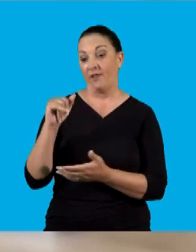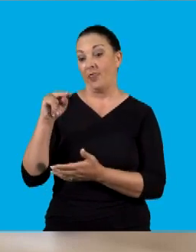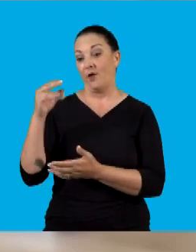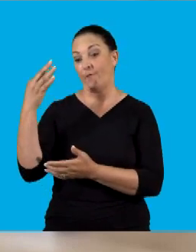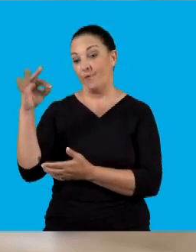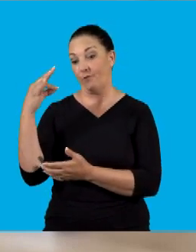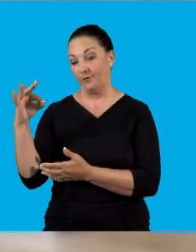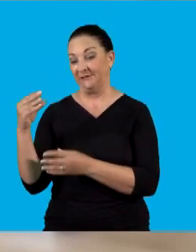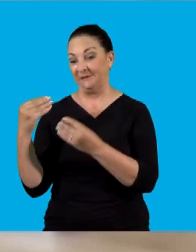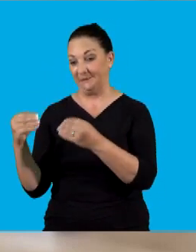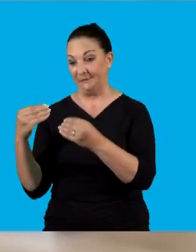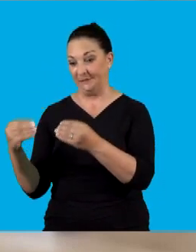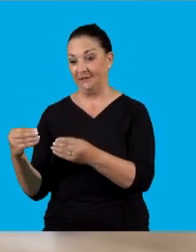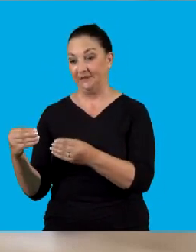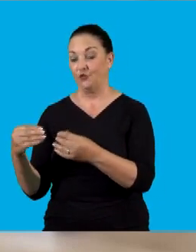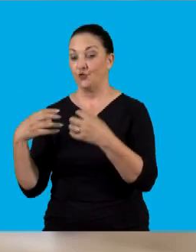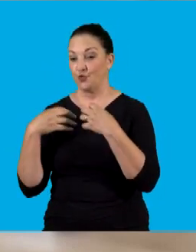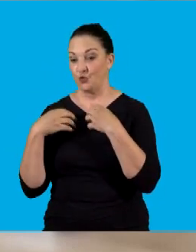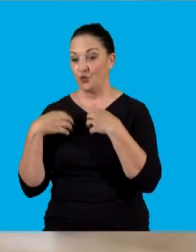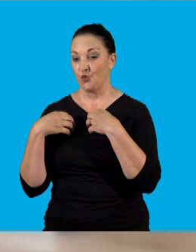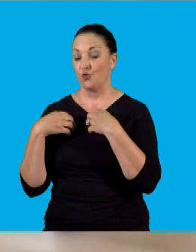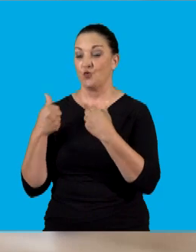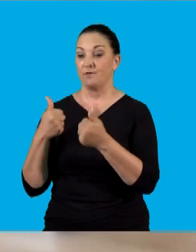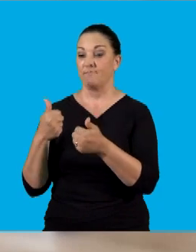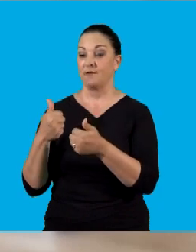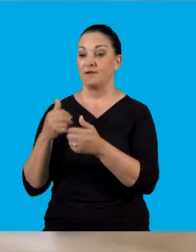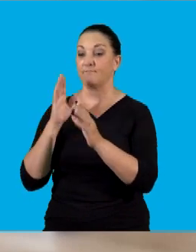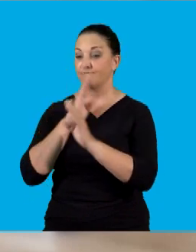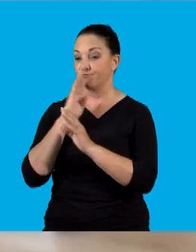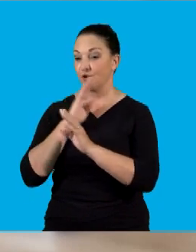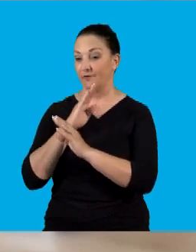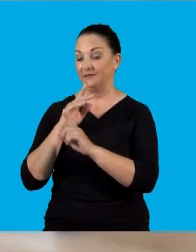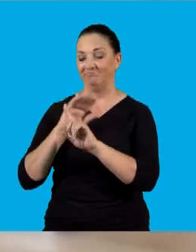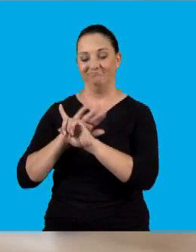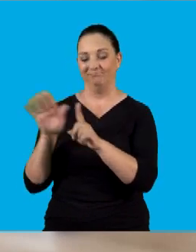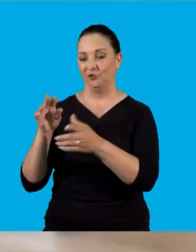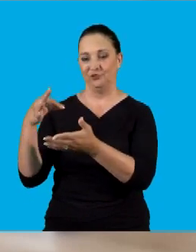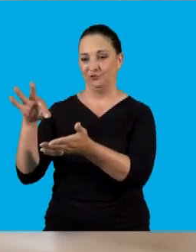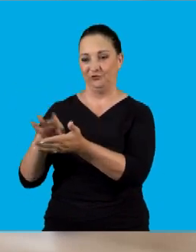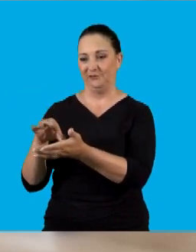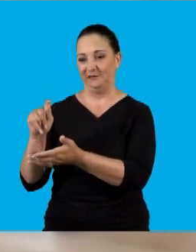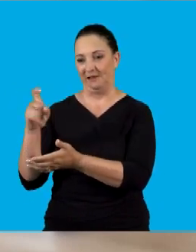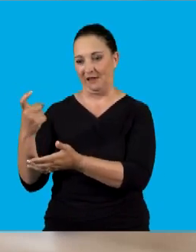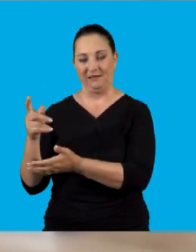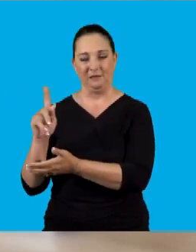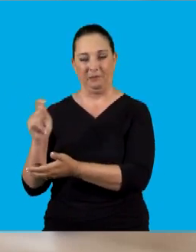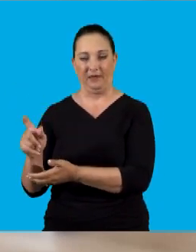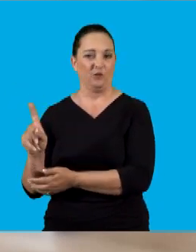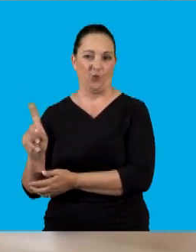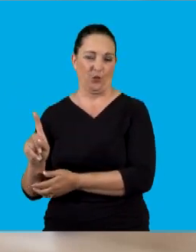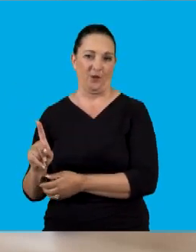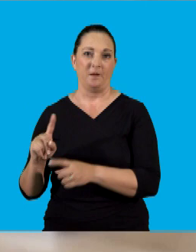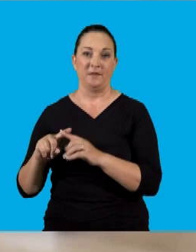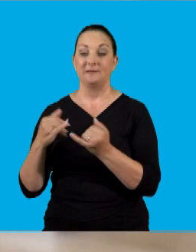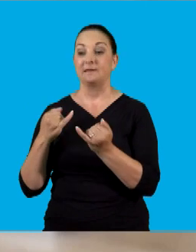under the informal sectors, whereby businesses, yes, are owned and managed by private individuals, but they are not registered, they do not pay tax, but still